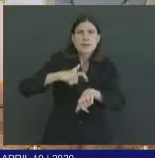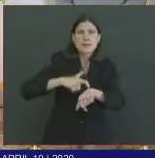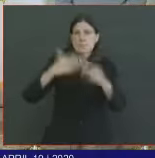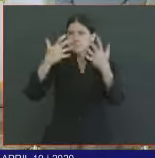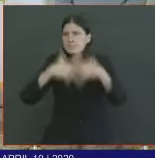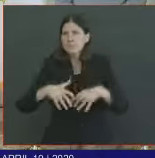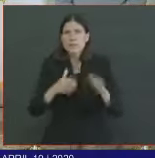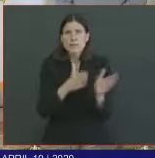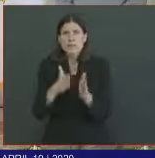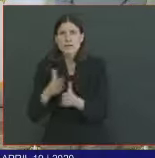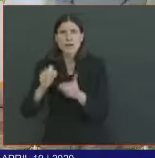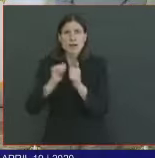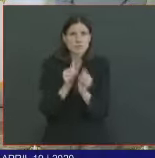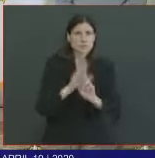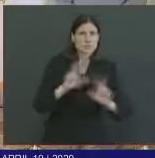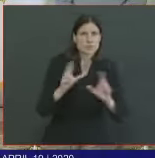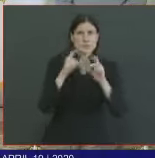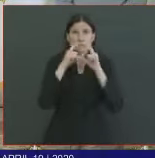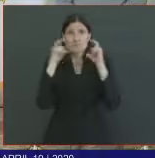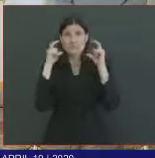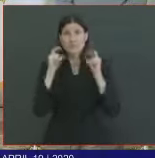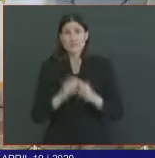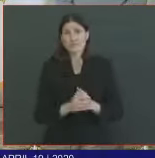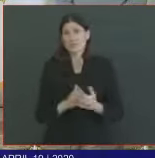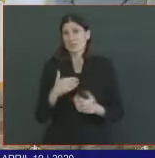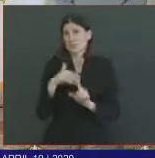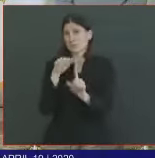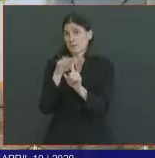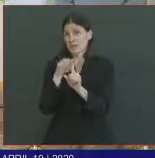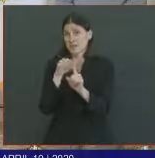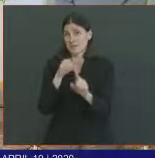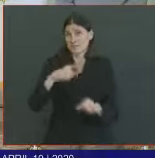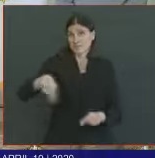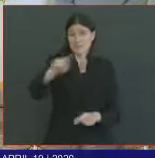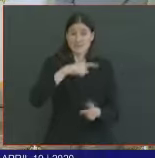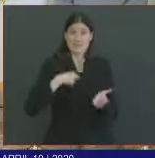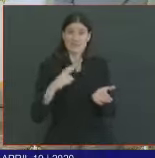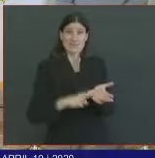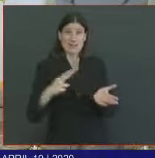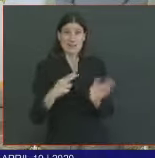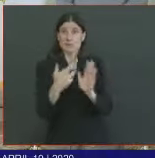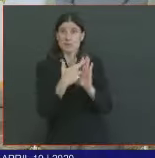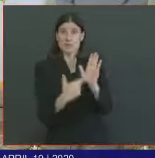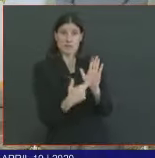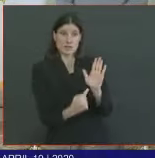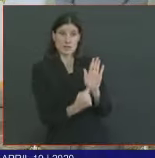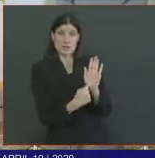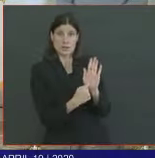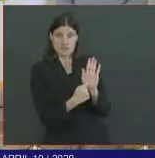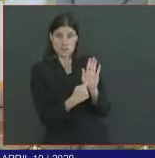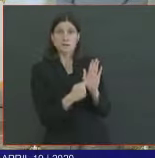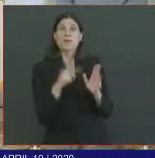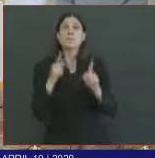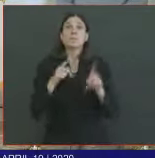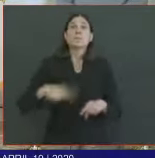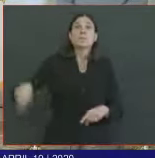says. Essentially, as a general rule, employees of all businesses and nonprofits must